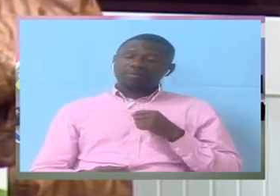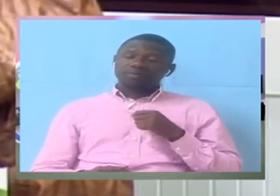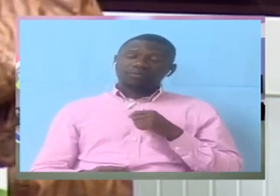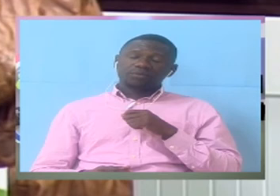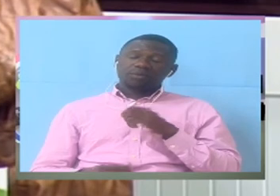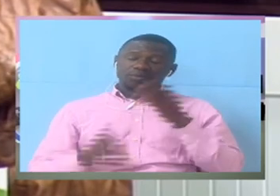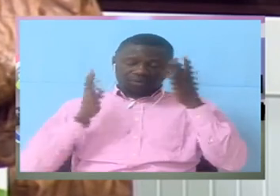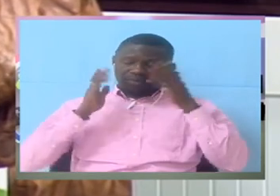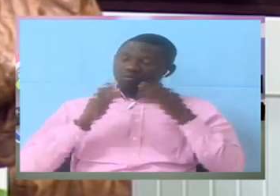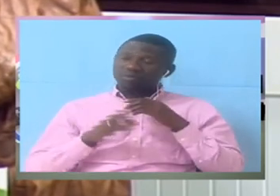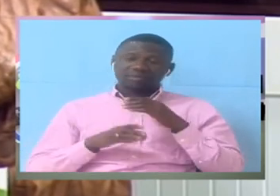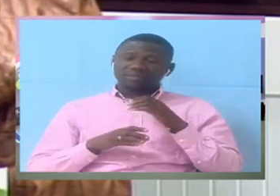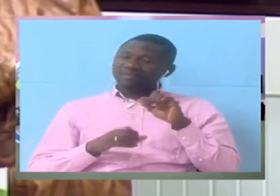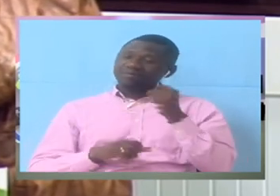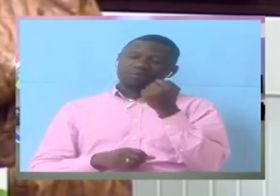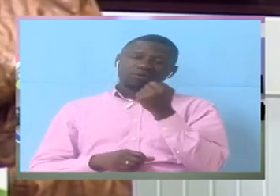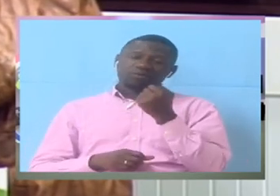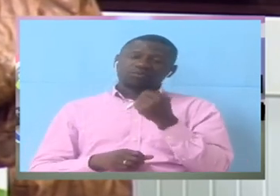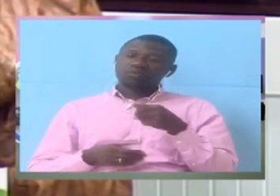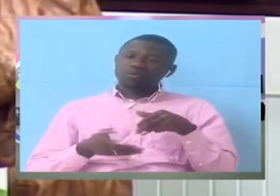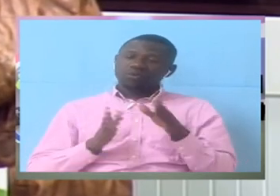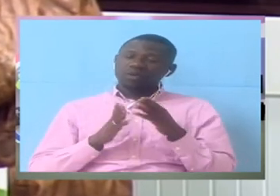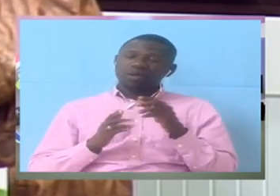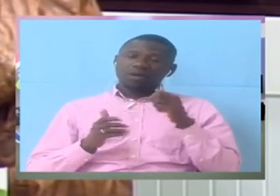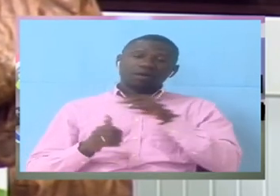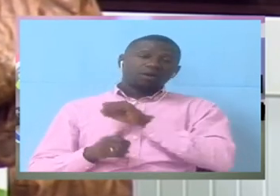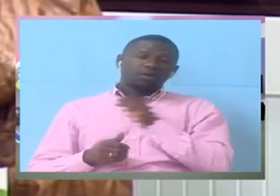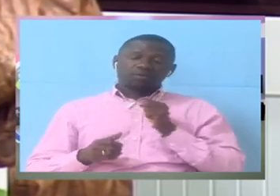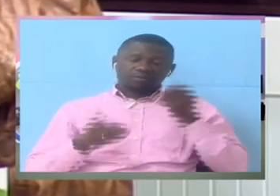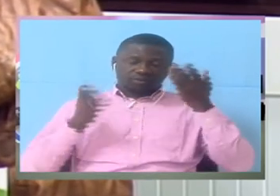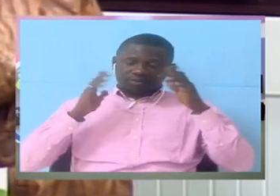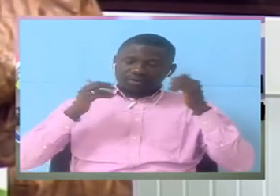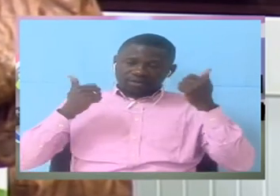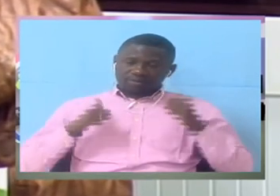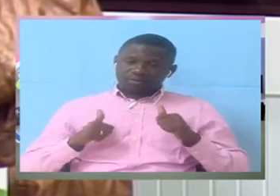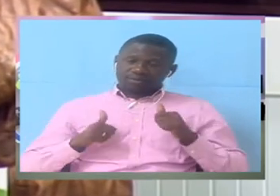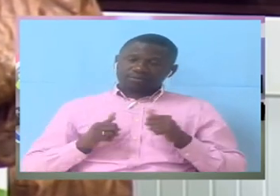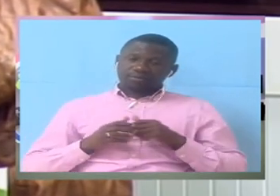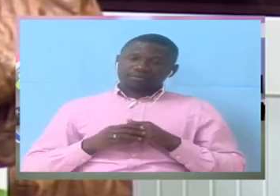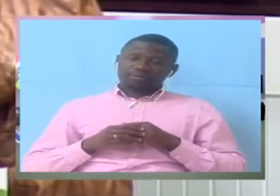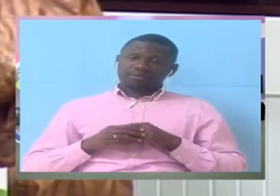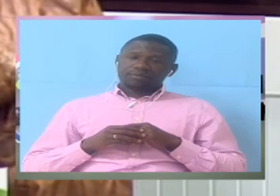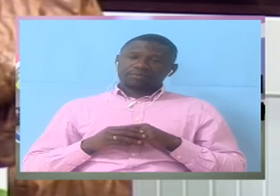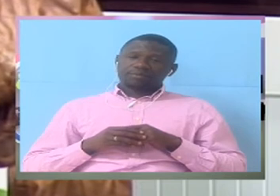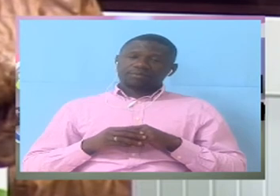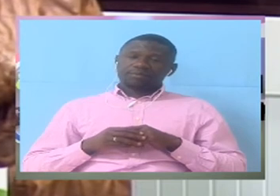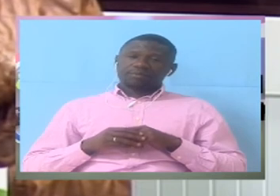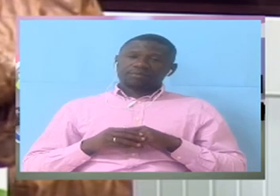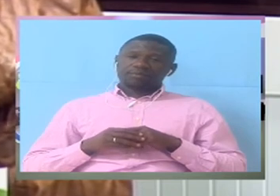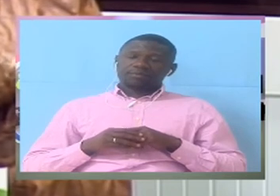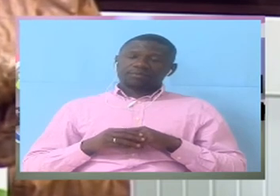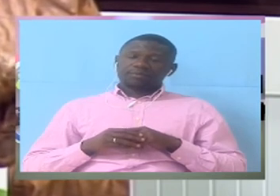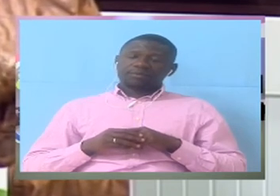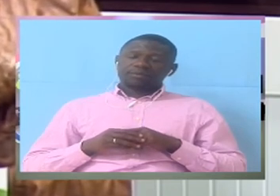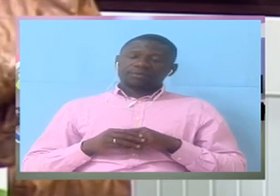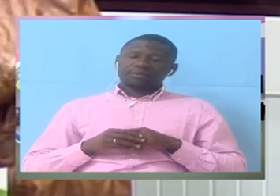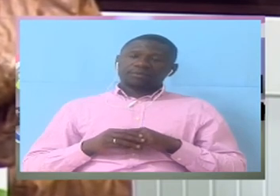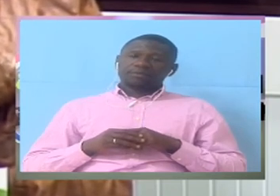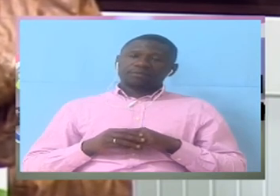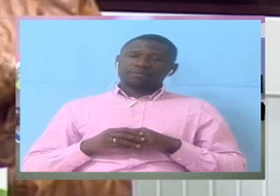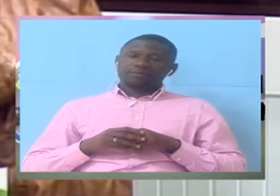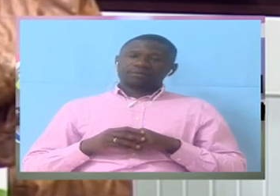don't know the problem what can happen. Because the way our problem happened was. Man, you call like more calling jalo singo before a content on buka kosi.